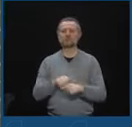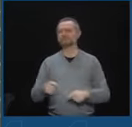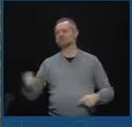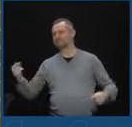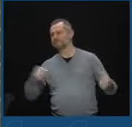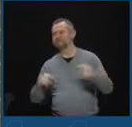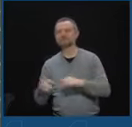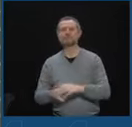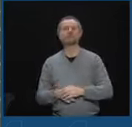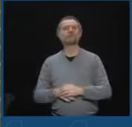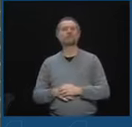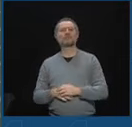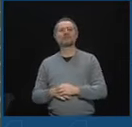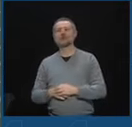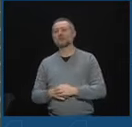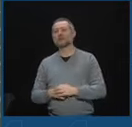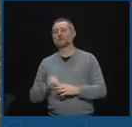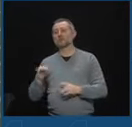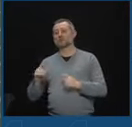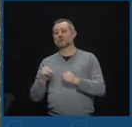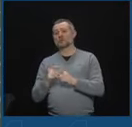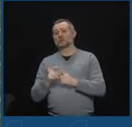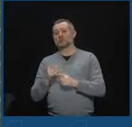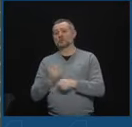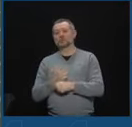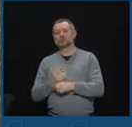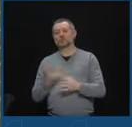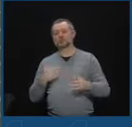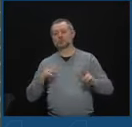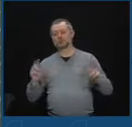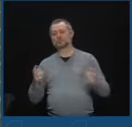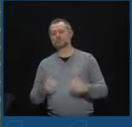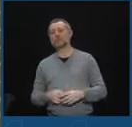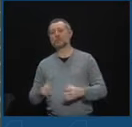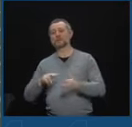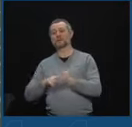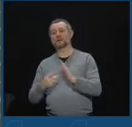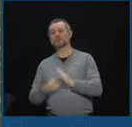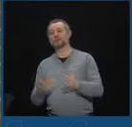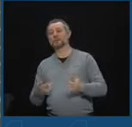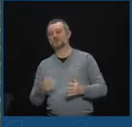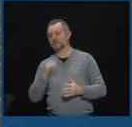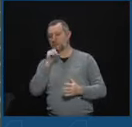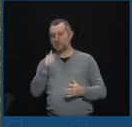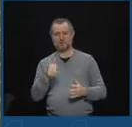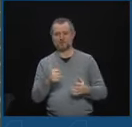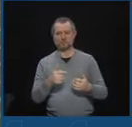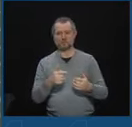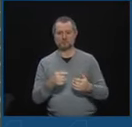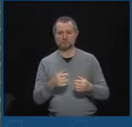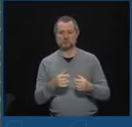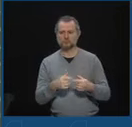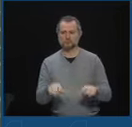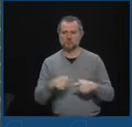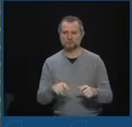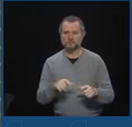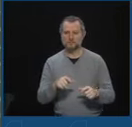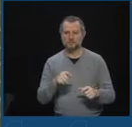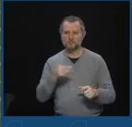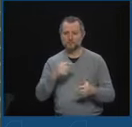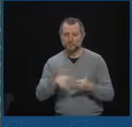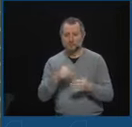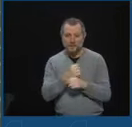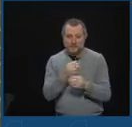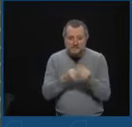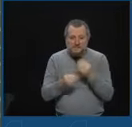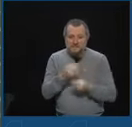we got a term that we use. Purpose over paycheck. It's purpose over paycheck, because we know we cannot pay you enough to do